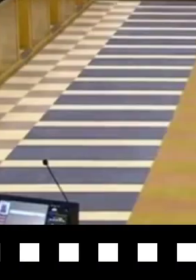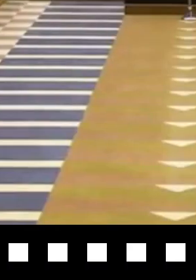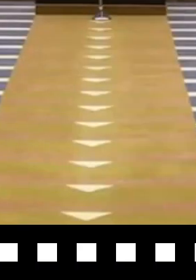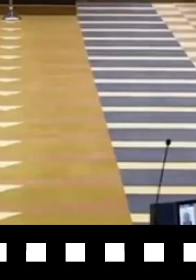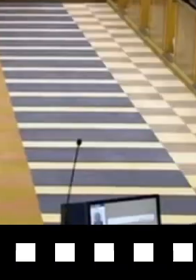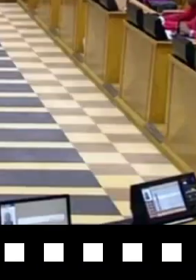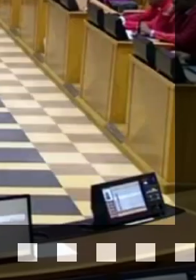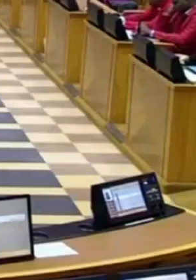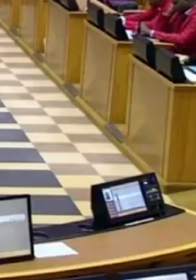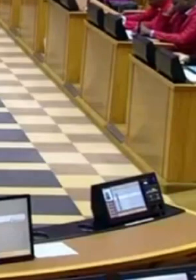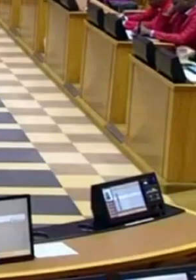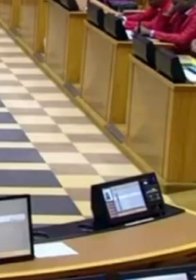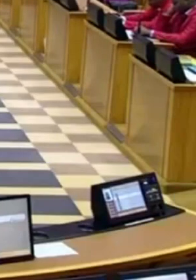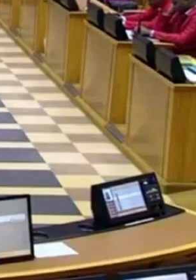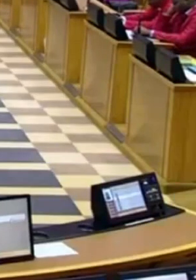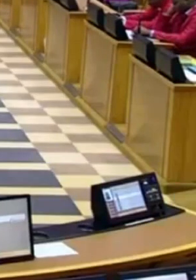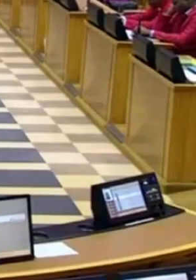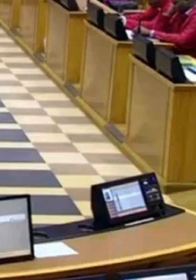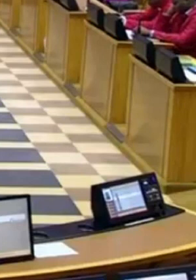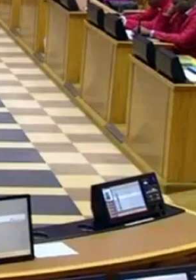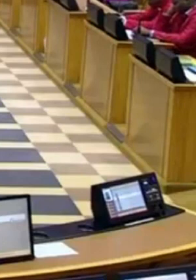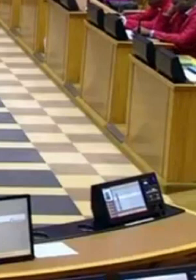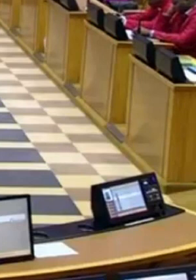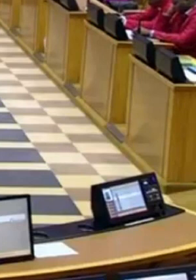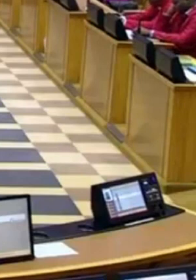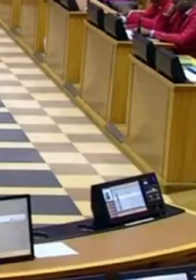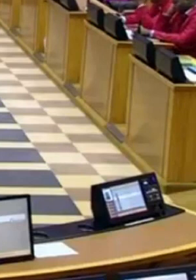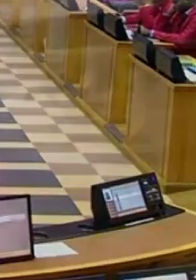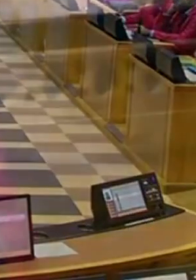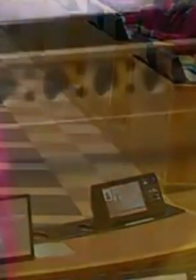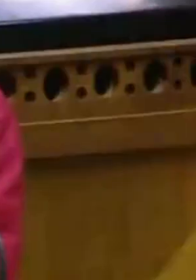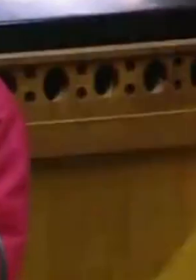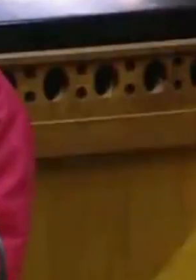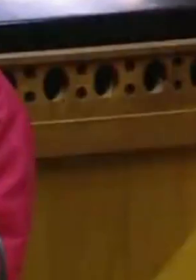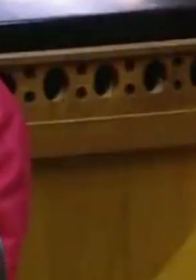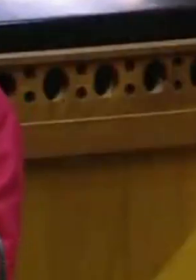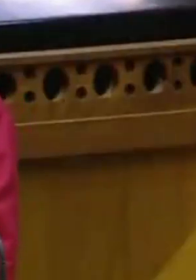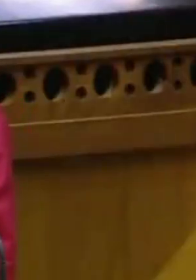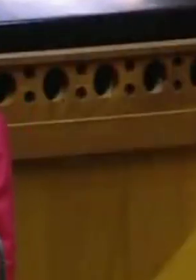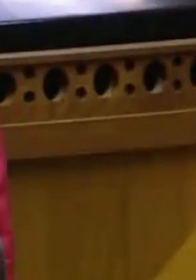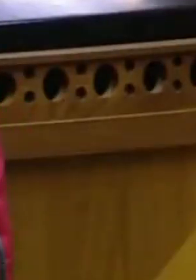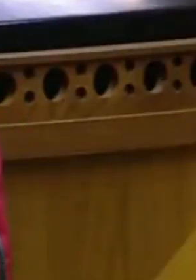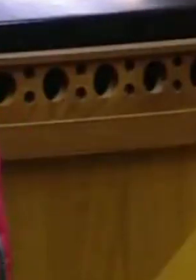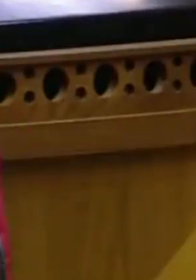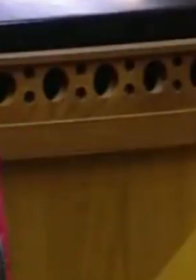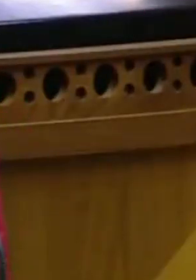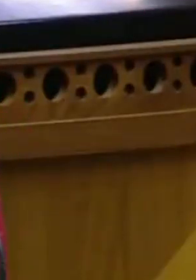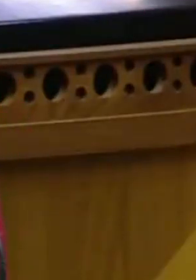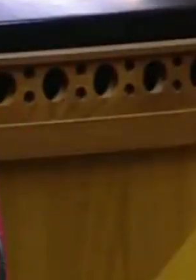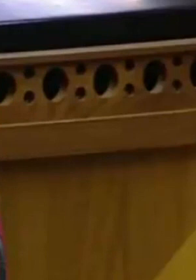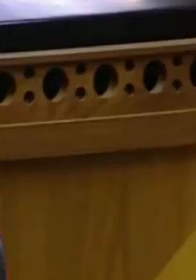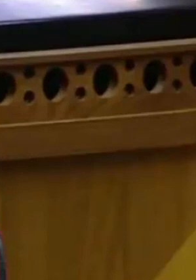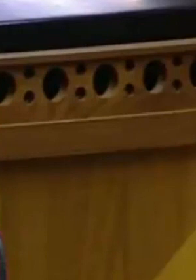substantive motion. Look, I think it's a sad day that the whole parliament has to sit here today discussing one corrupt